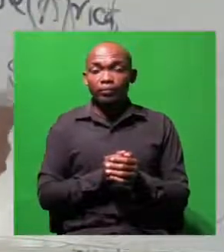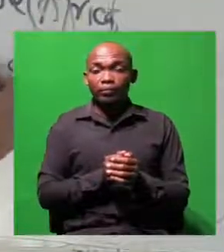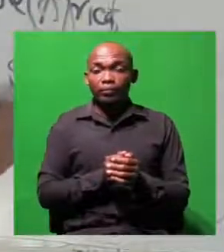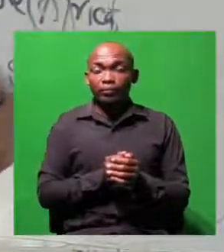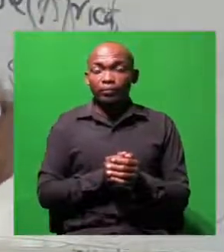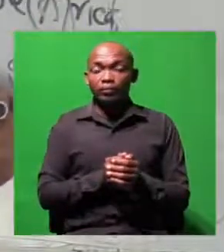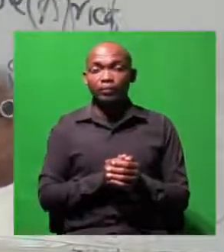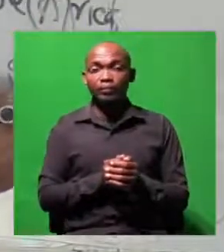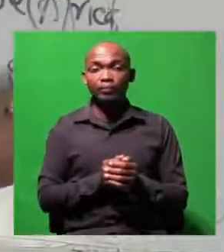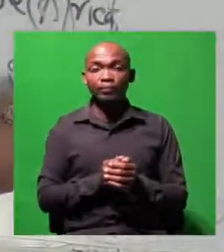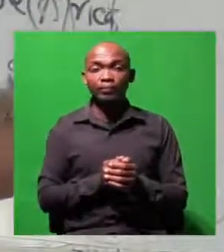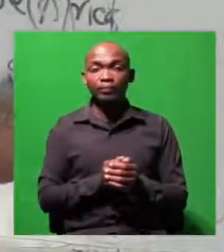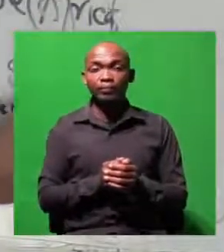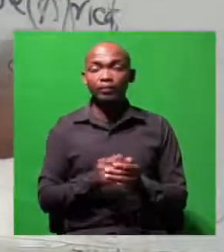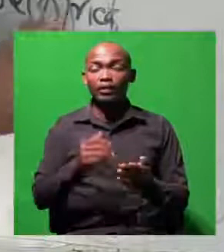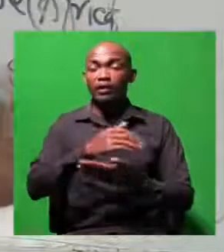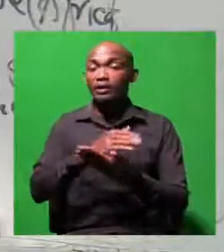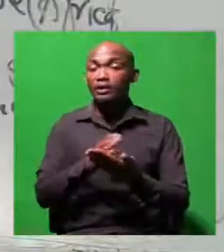natural